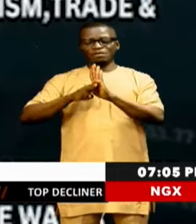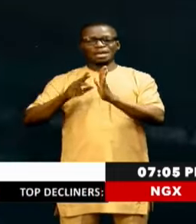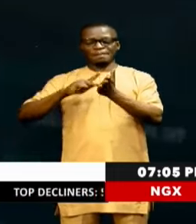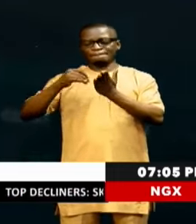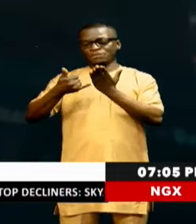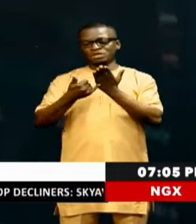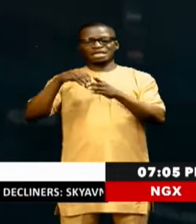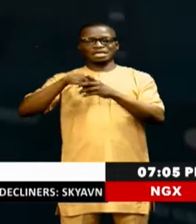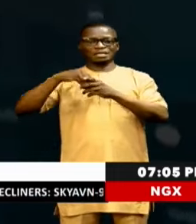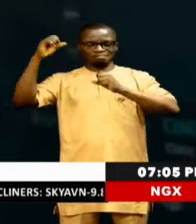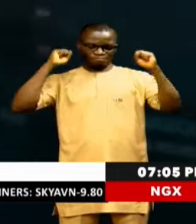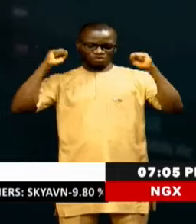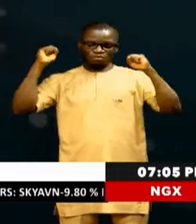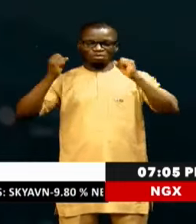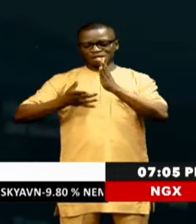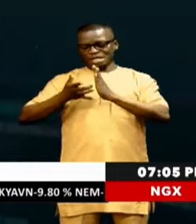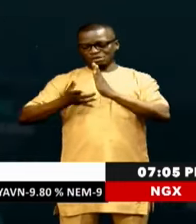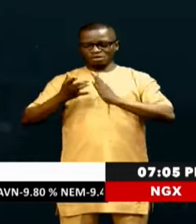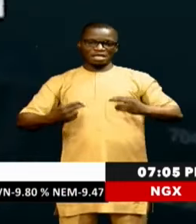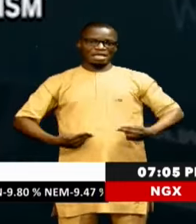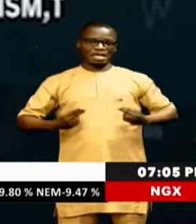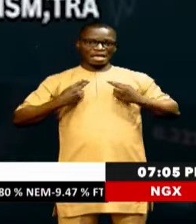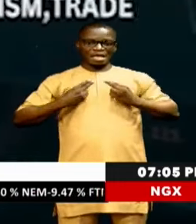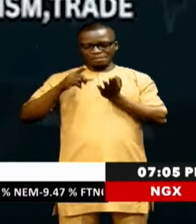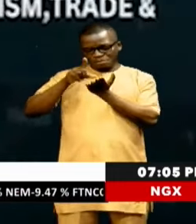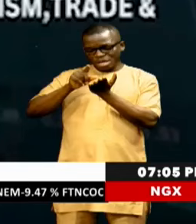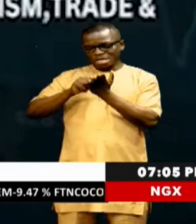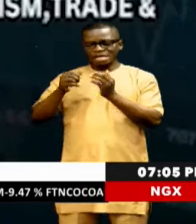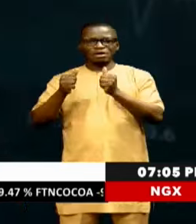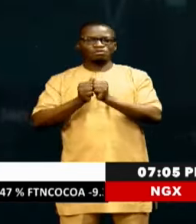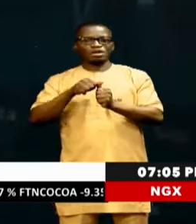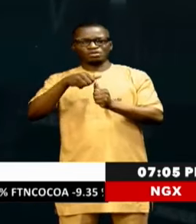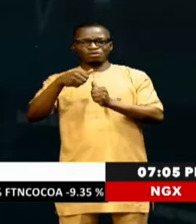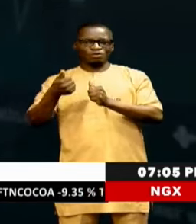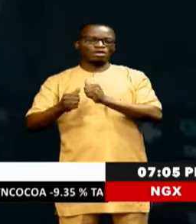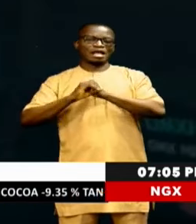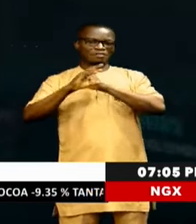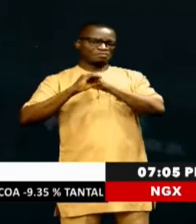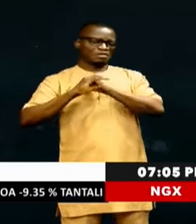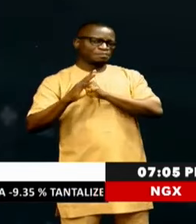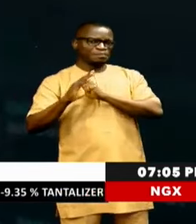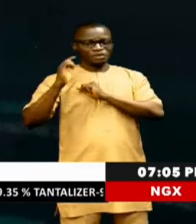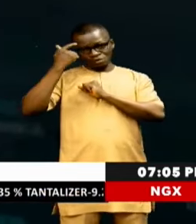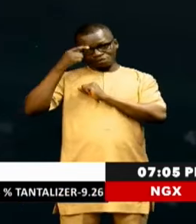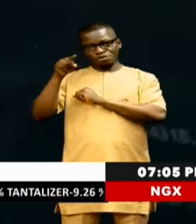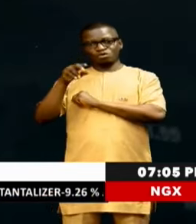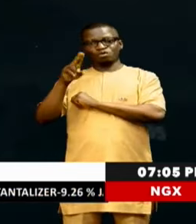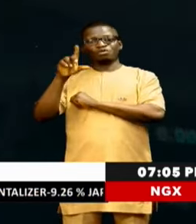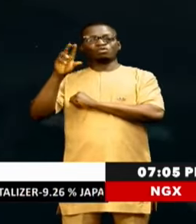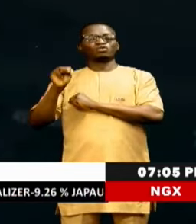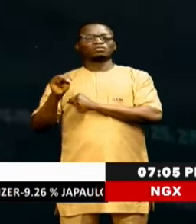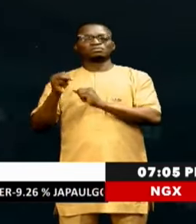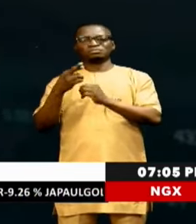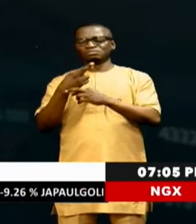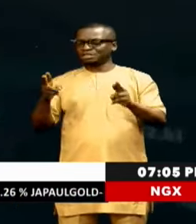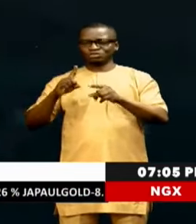in sports, technology, healthcare, media, and branding. Governor Zulum's commitment to rebuilding Borno State